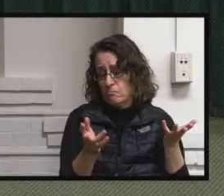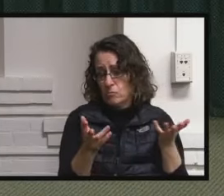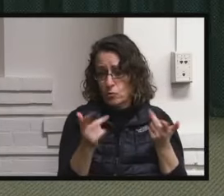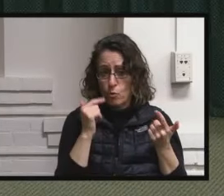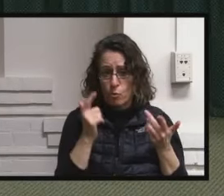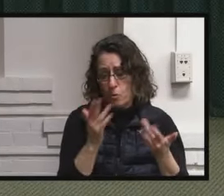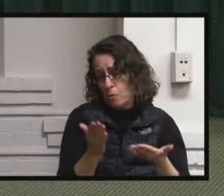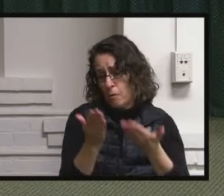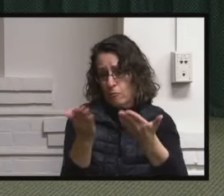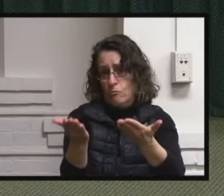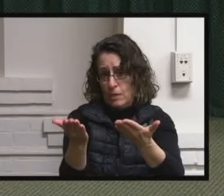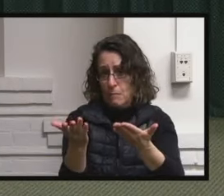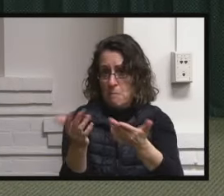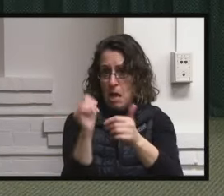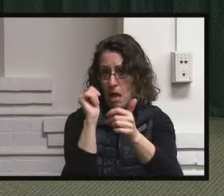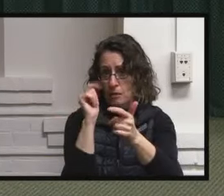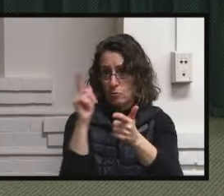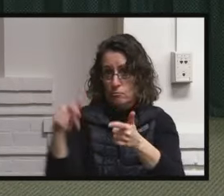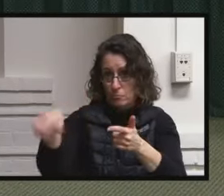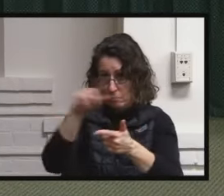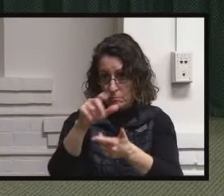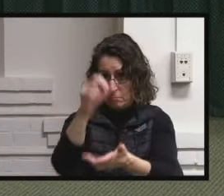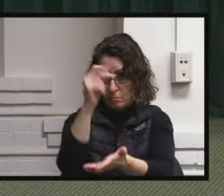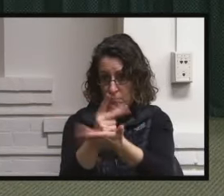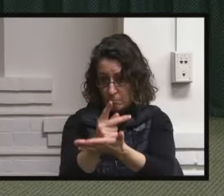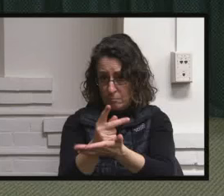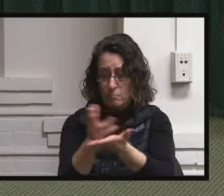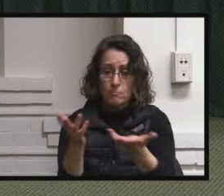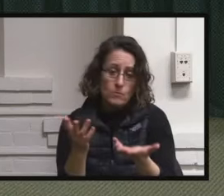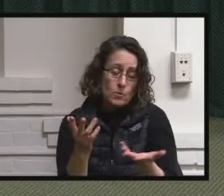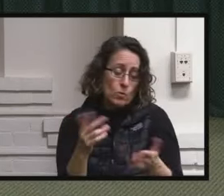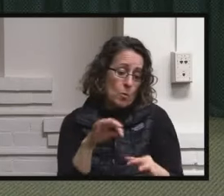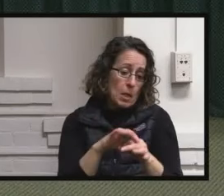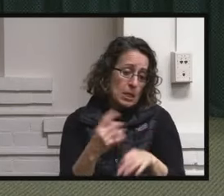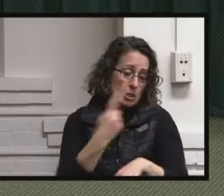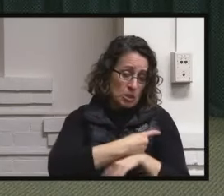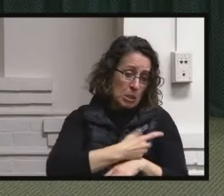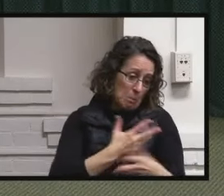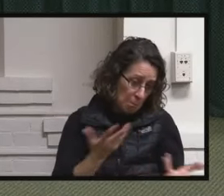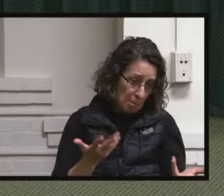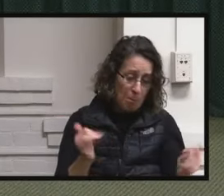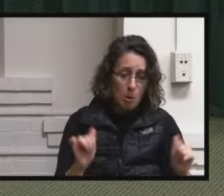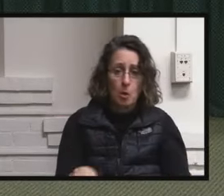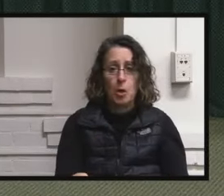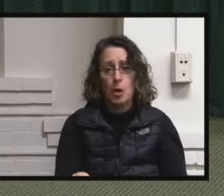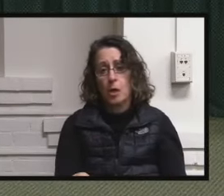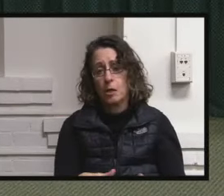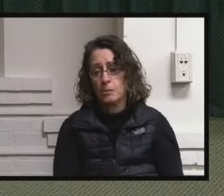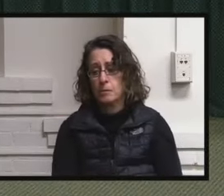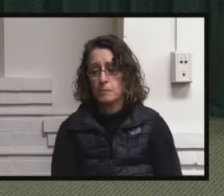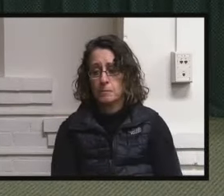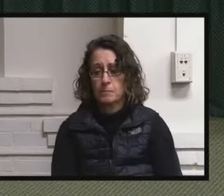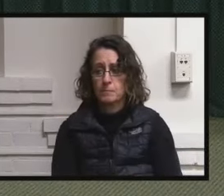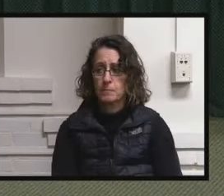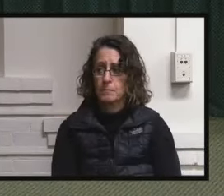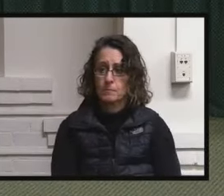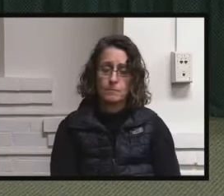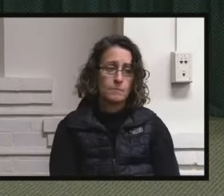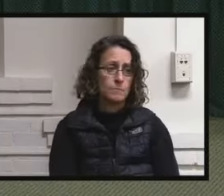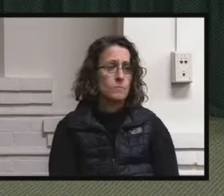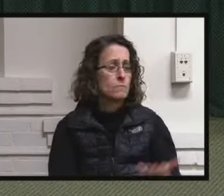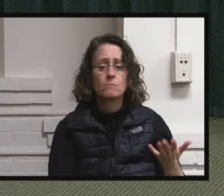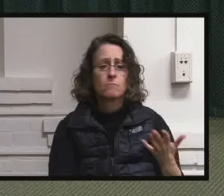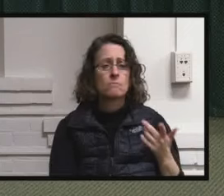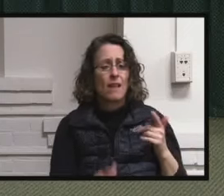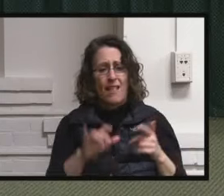it. It's not going to be a binding election anyway, but we could get a sentiment which we could take with us to town meeting. And we can do